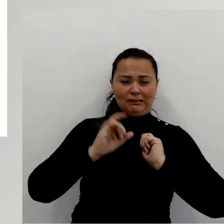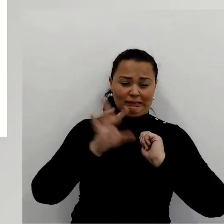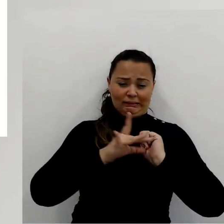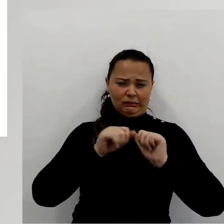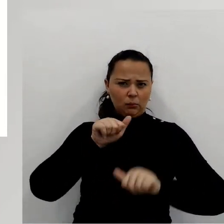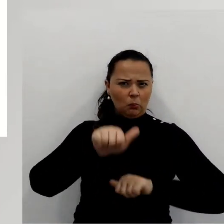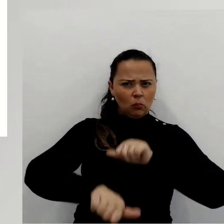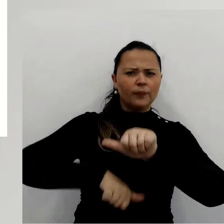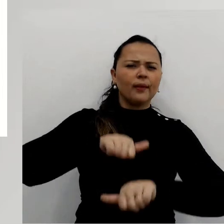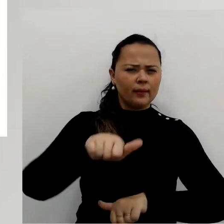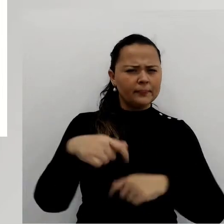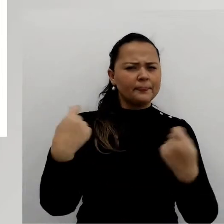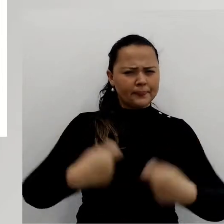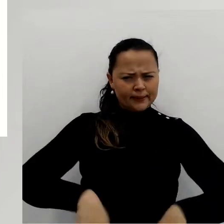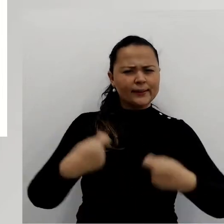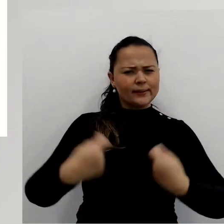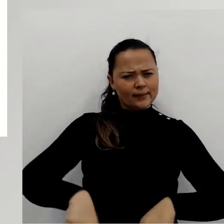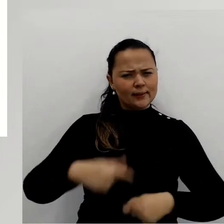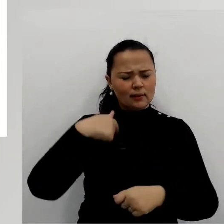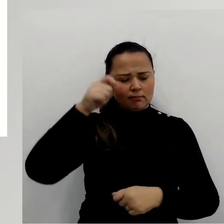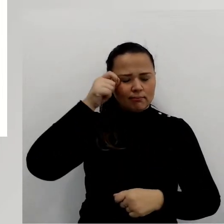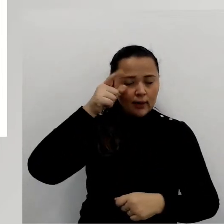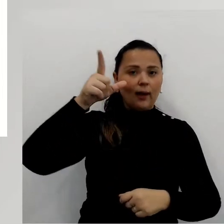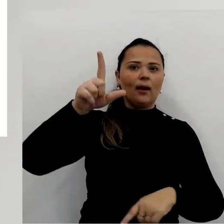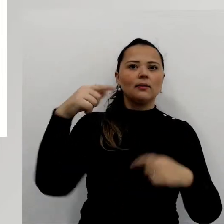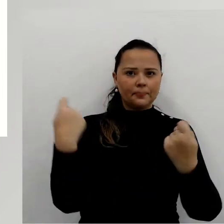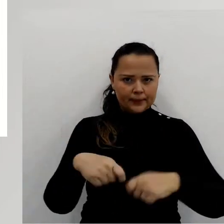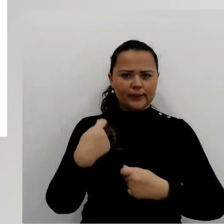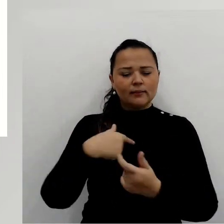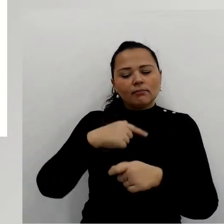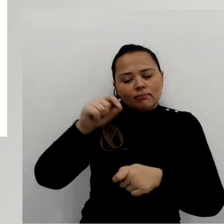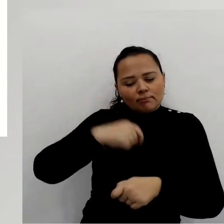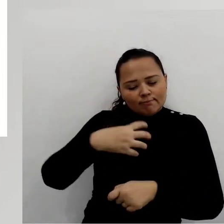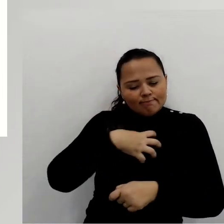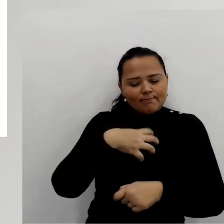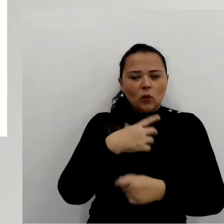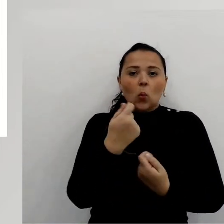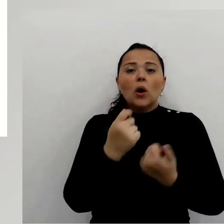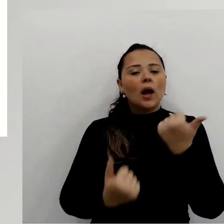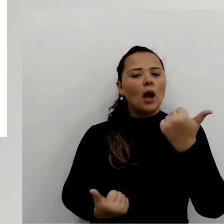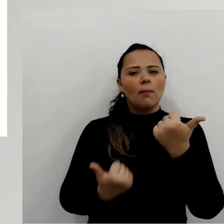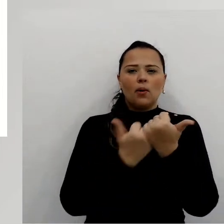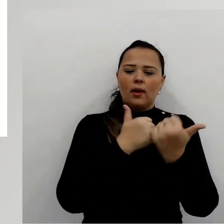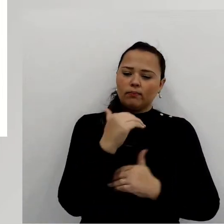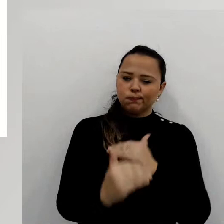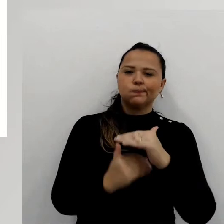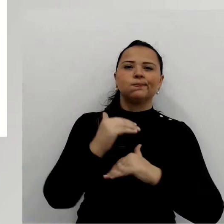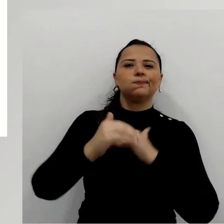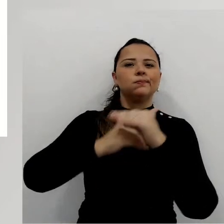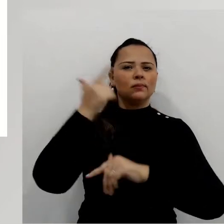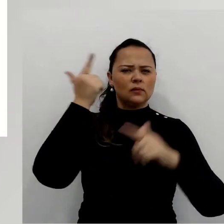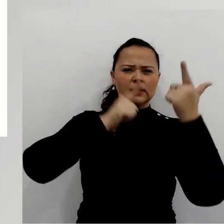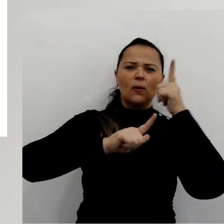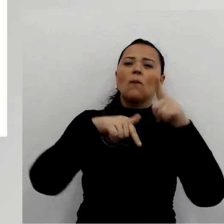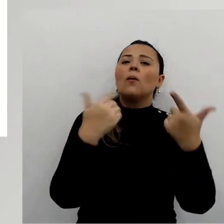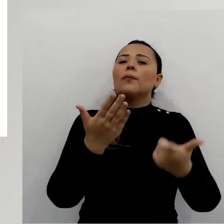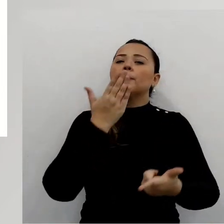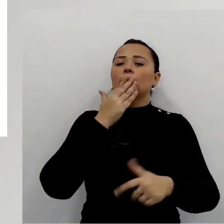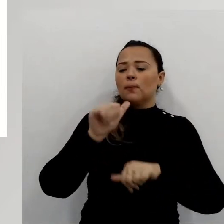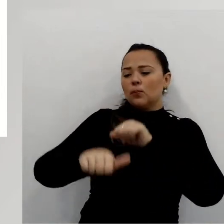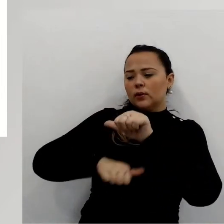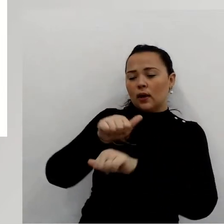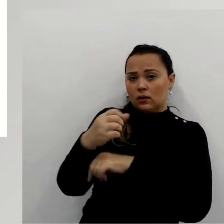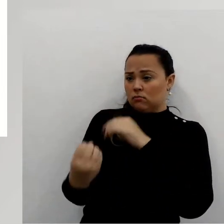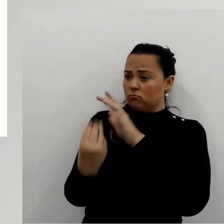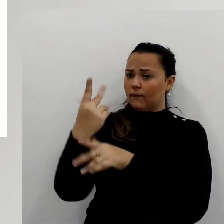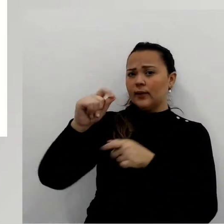what you do to be able to support the kinds of growth and the kinds of change that are going to be coming at you. You can't control it. It's coming whether you